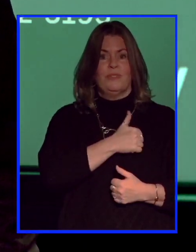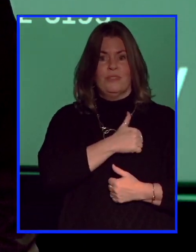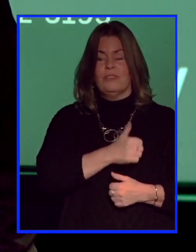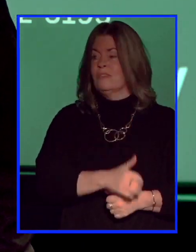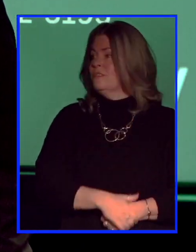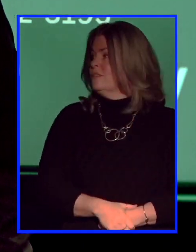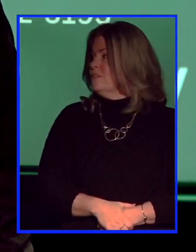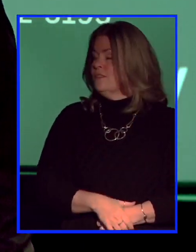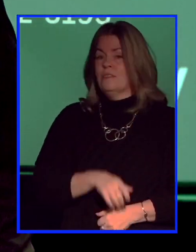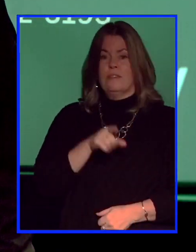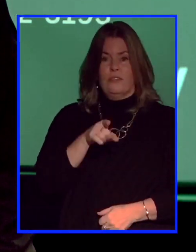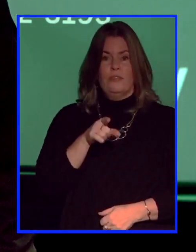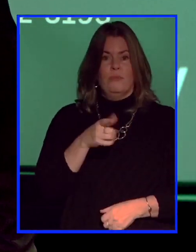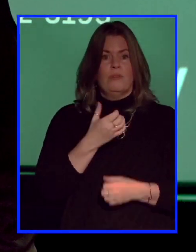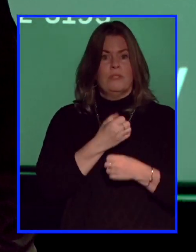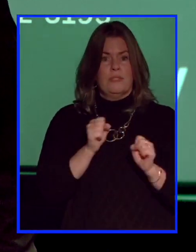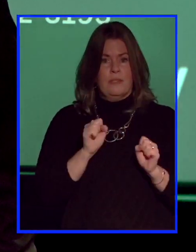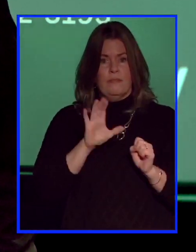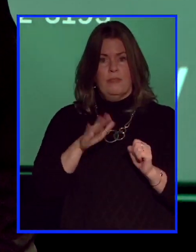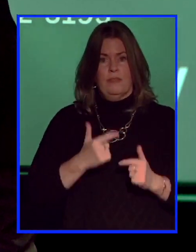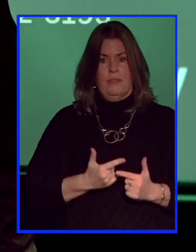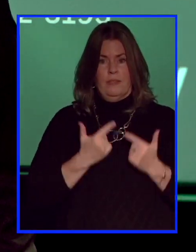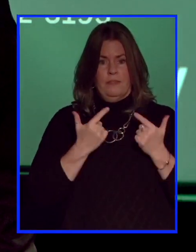You were saving their lives.